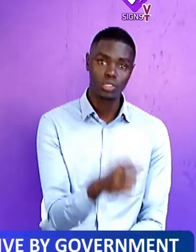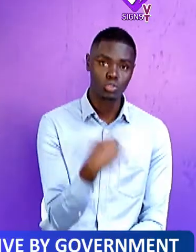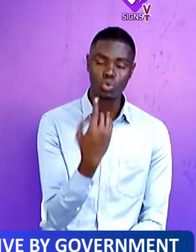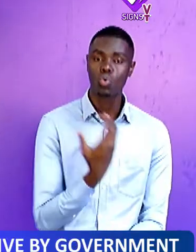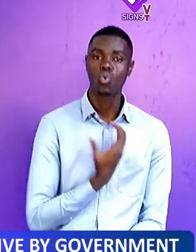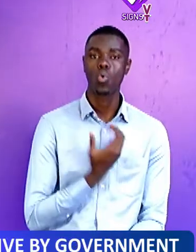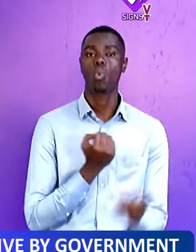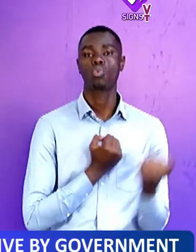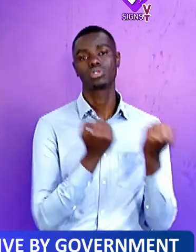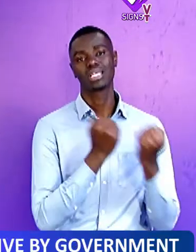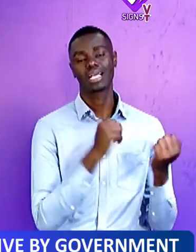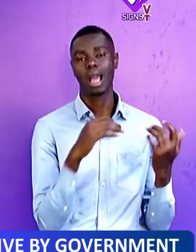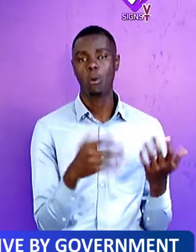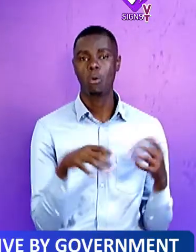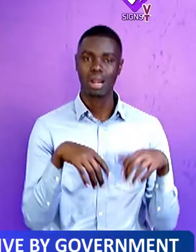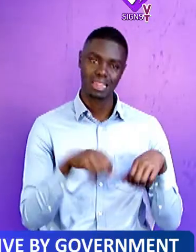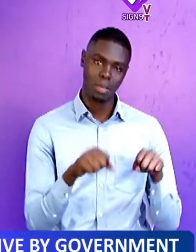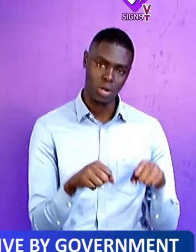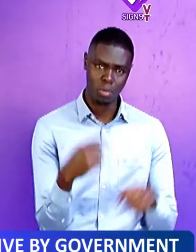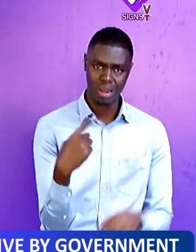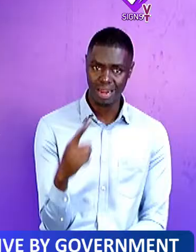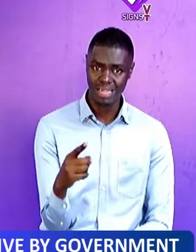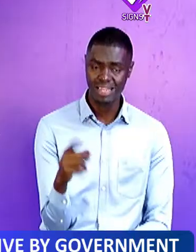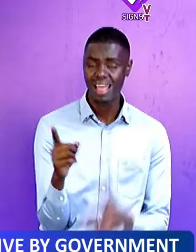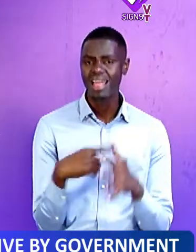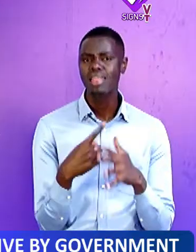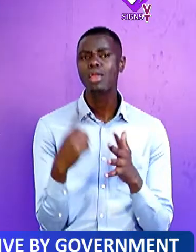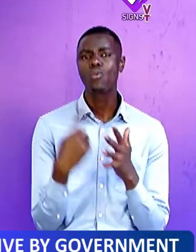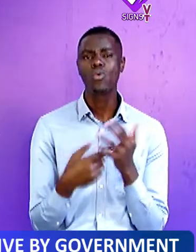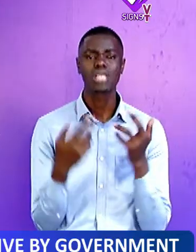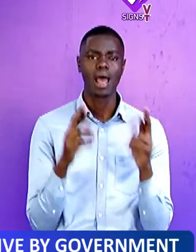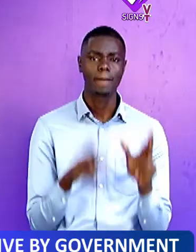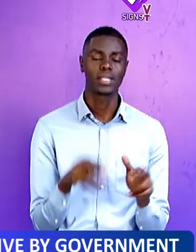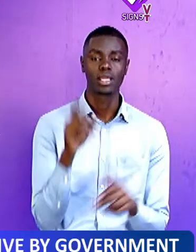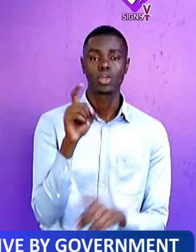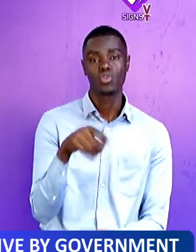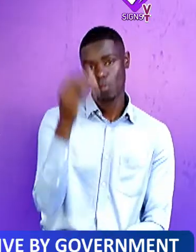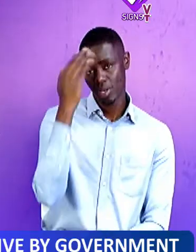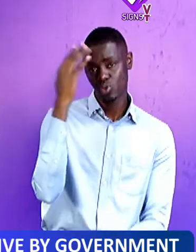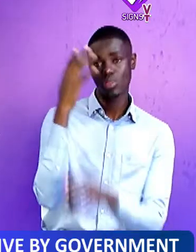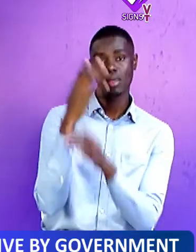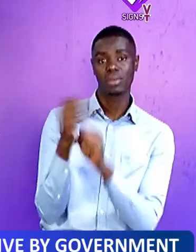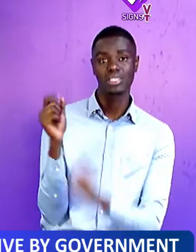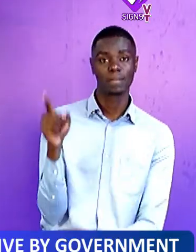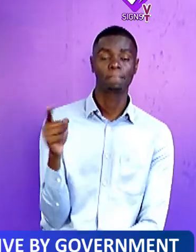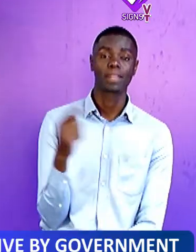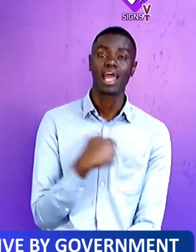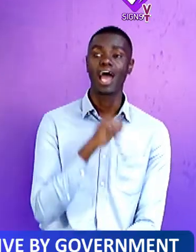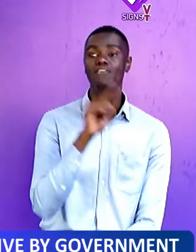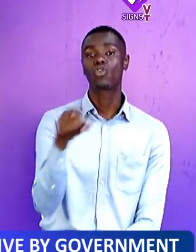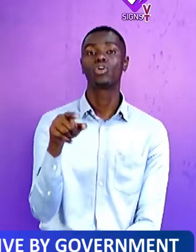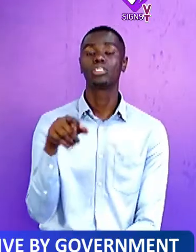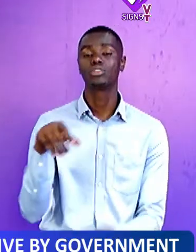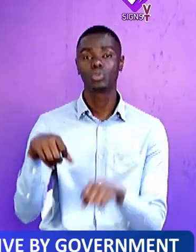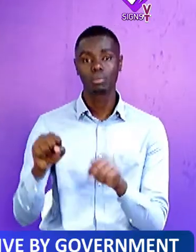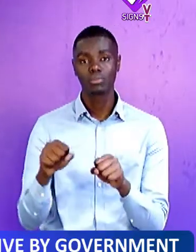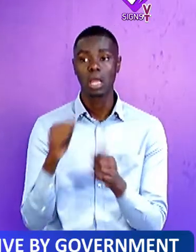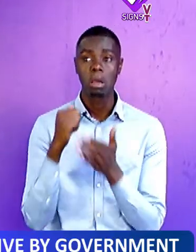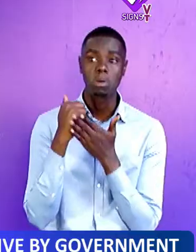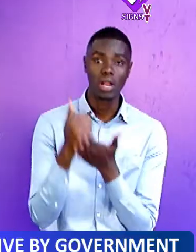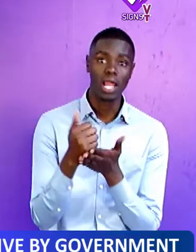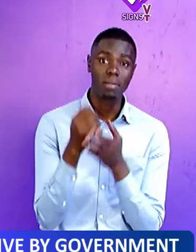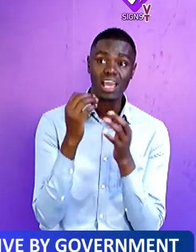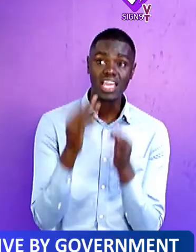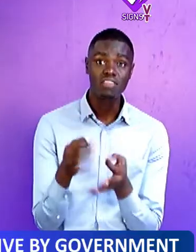the car or even the boda boda. Yeah. And then what's happening is that we have to know also the president has gone to this boda boda by saying he's going to help them if he